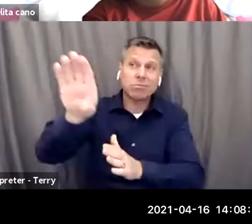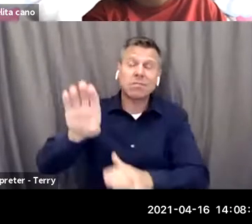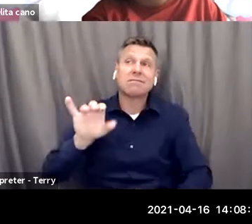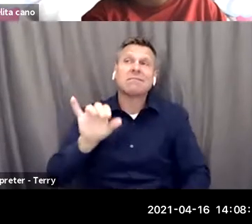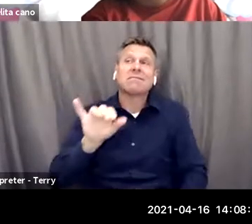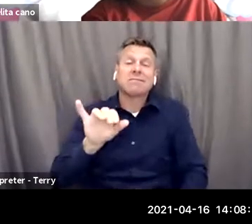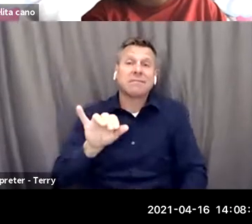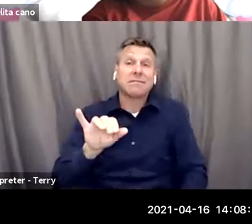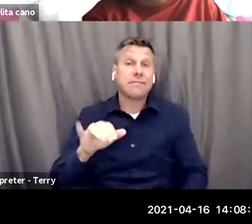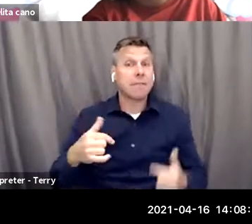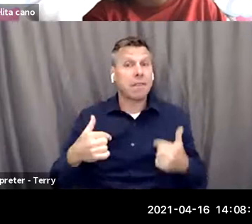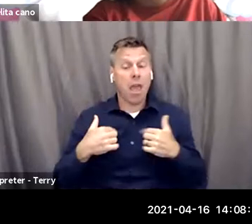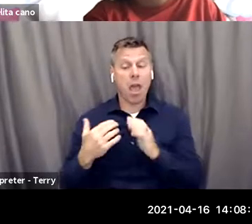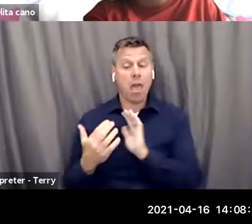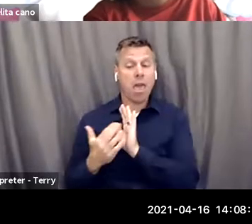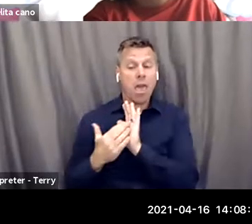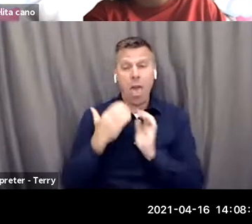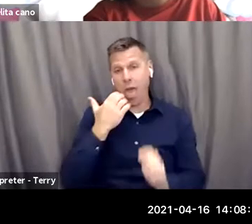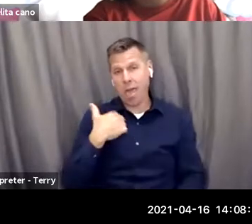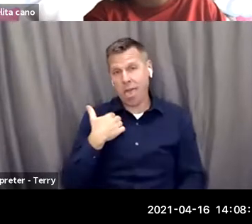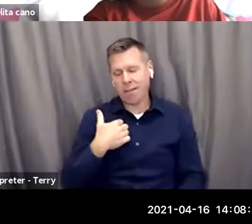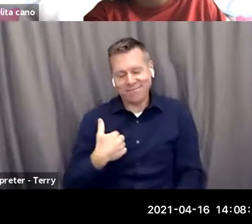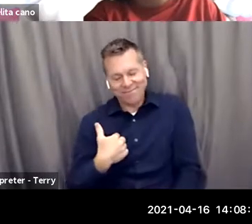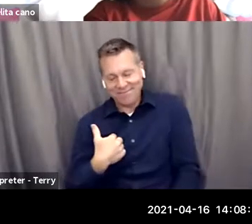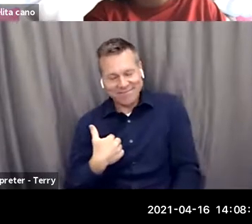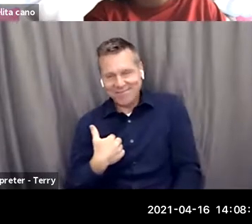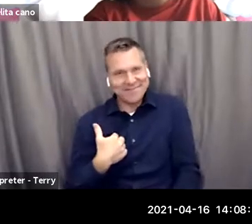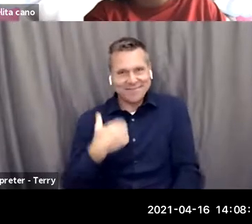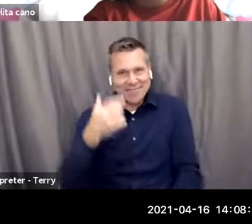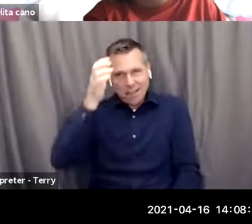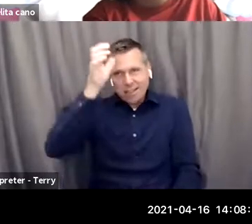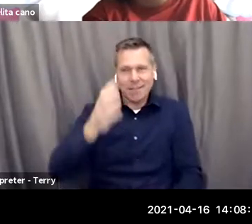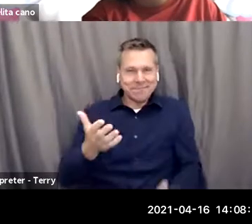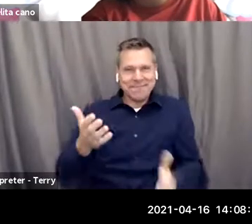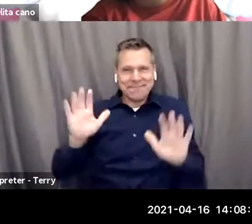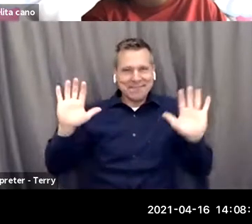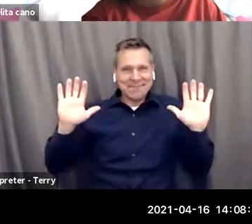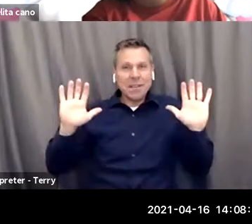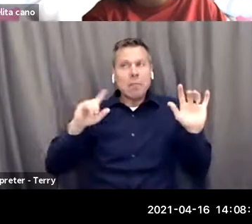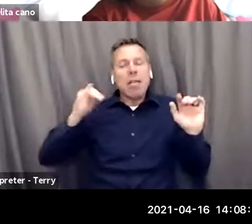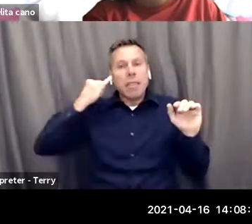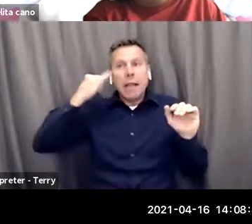can't take credit for that, but that concept. But I am definitely pushing it forward.